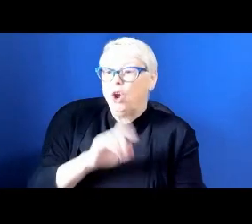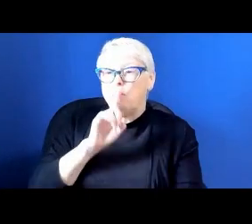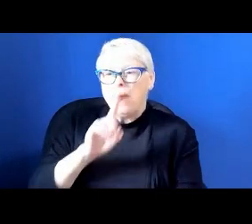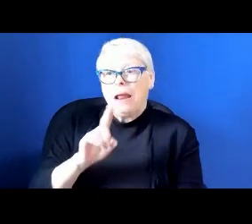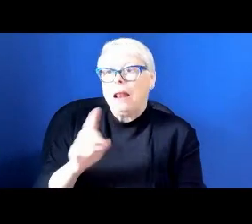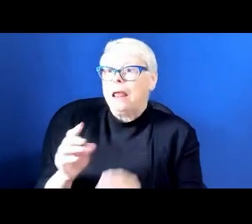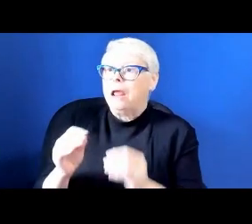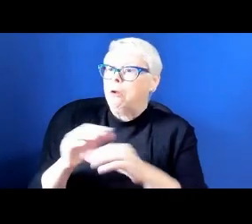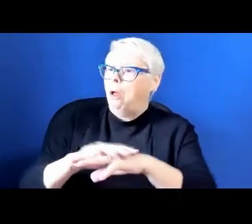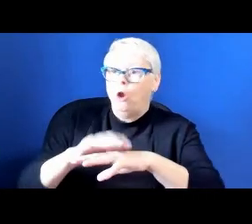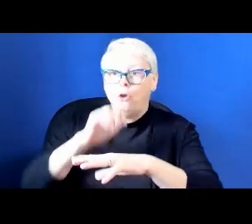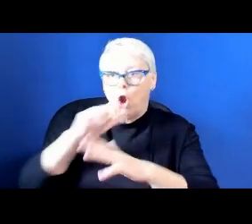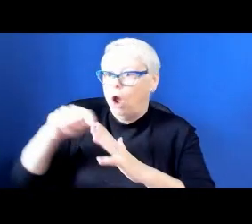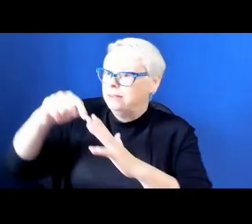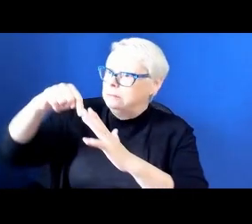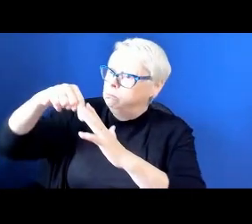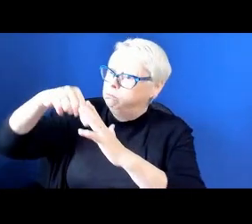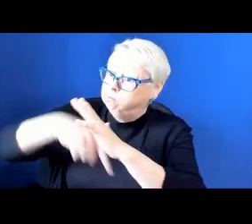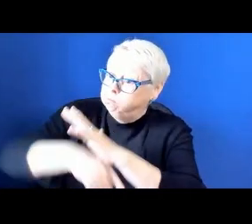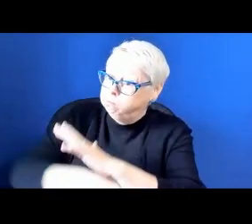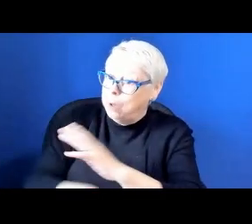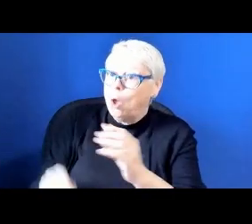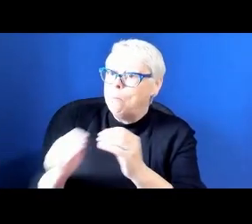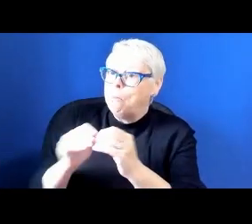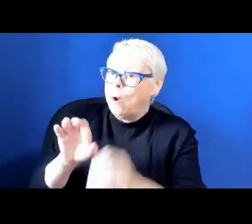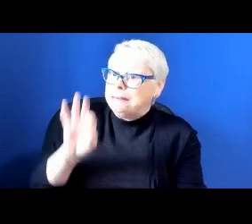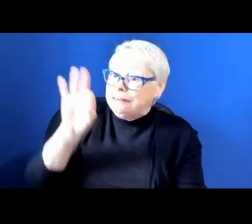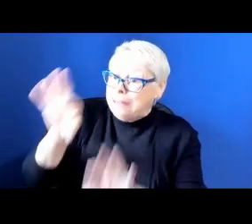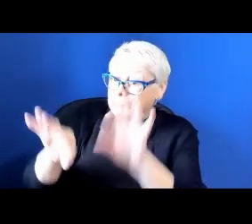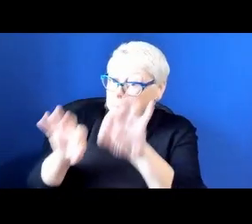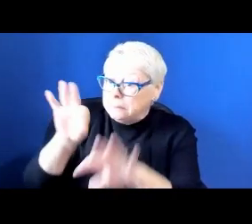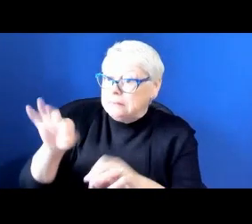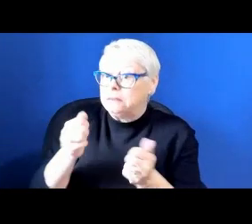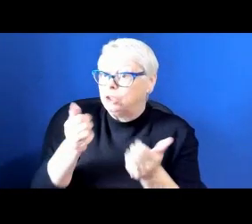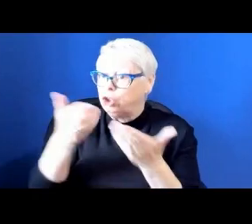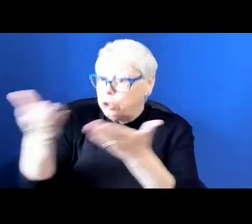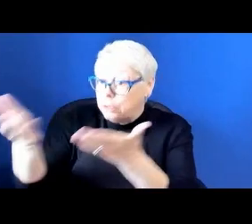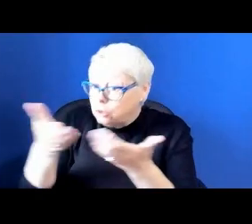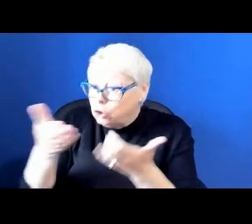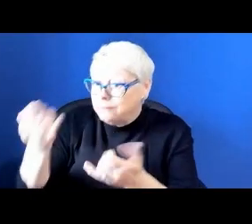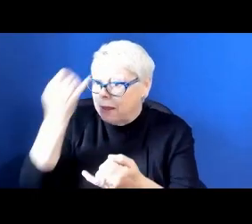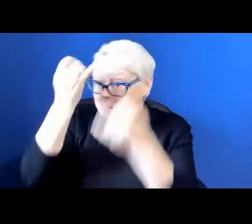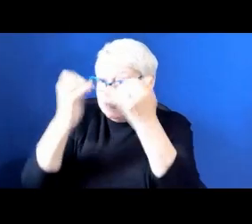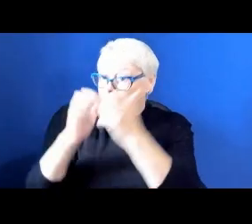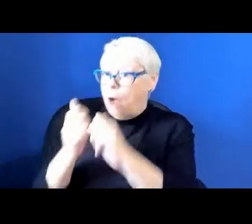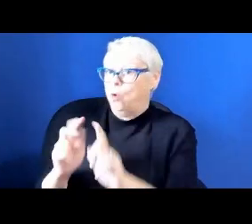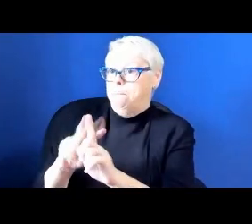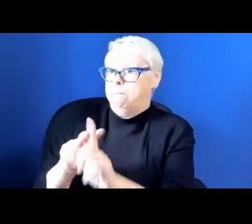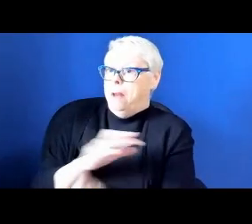into these benefits with more tips and suggestions for how to apply.